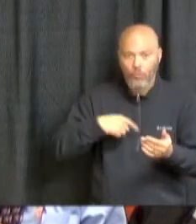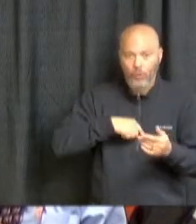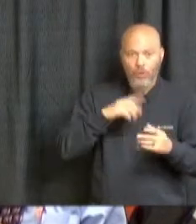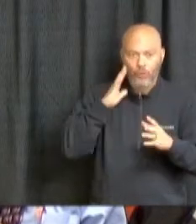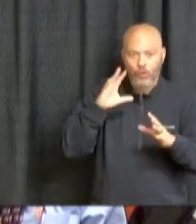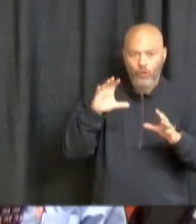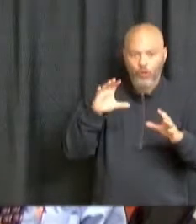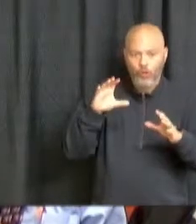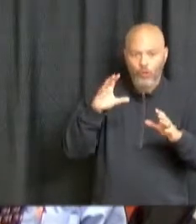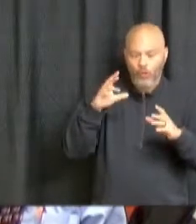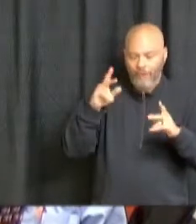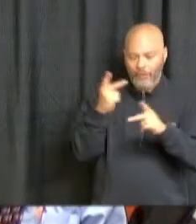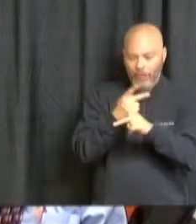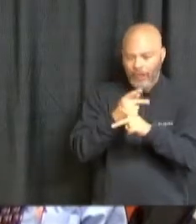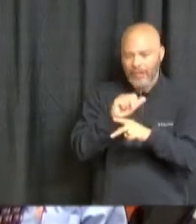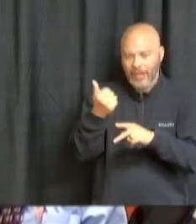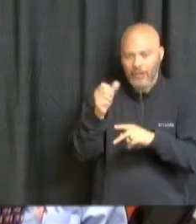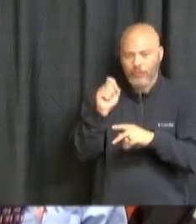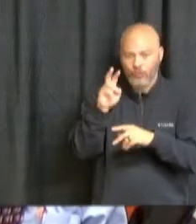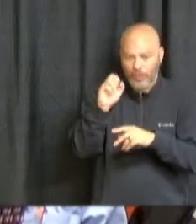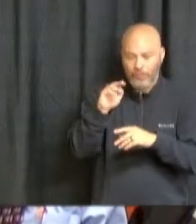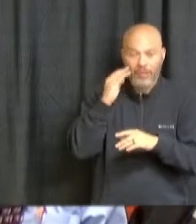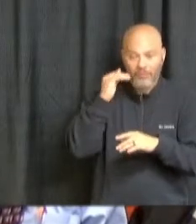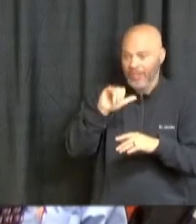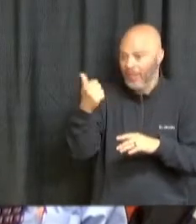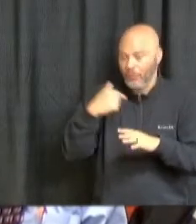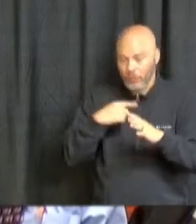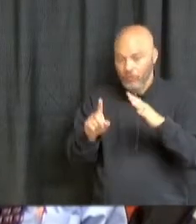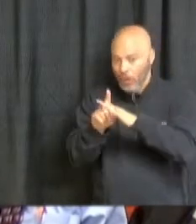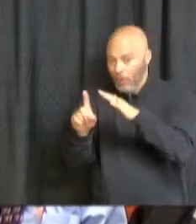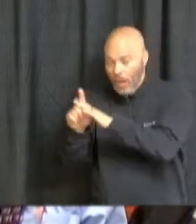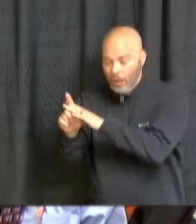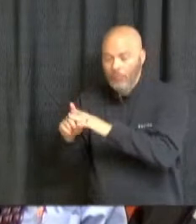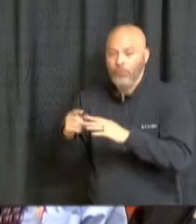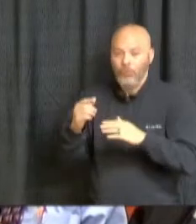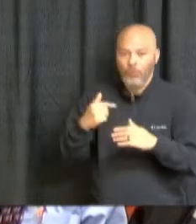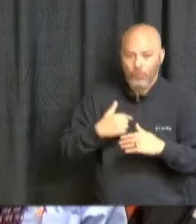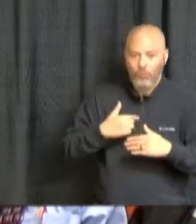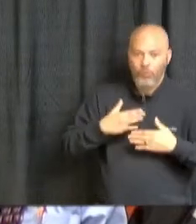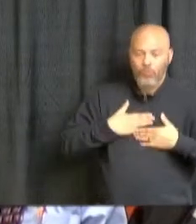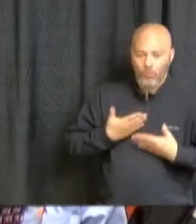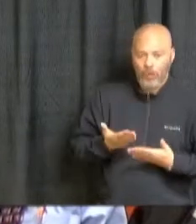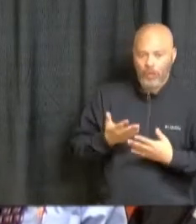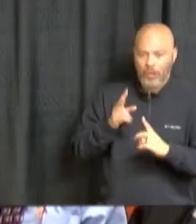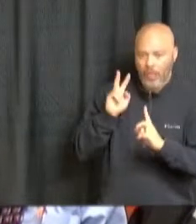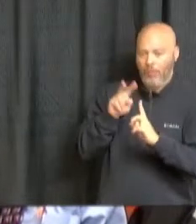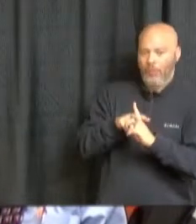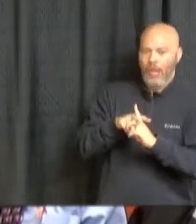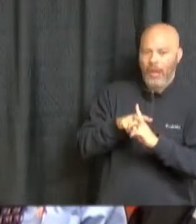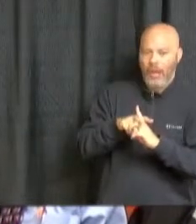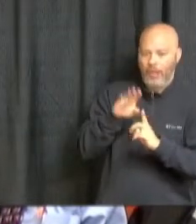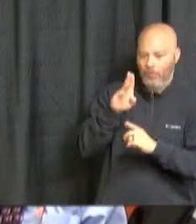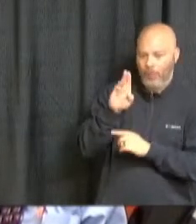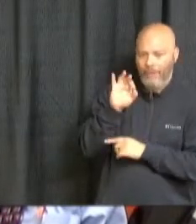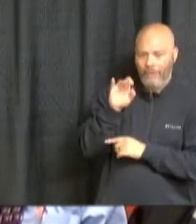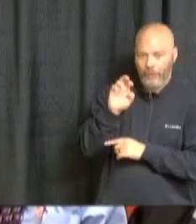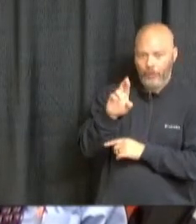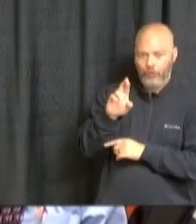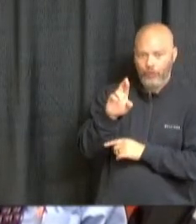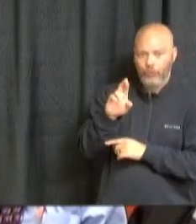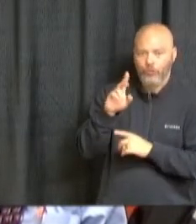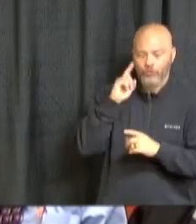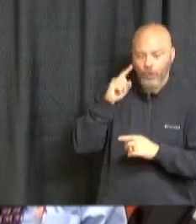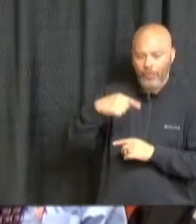another stream determination, and if there's any that show up other than these, then we'll apply the buffers. But the buffers